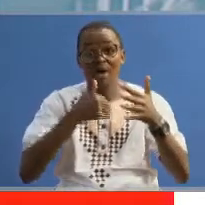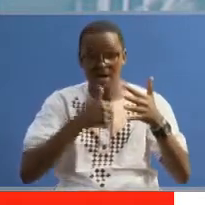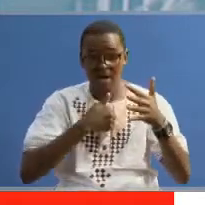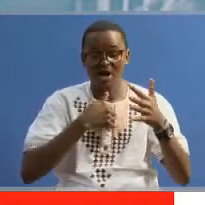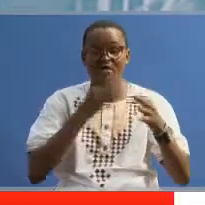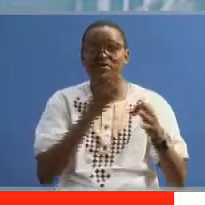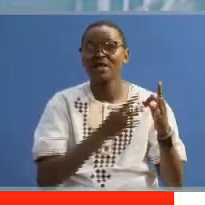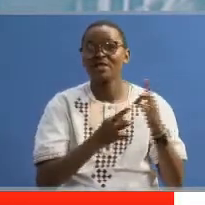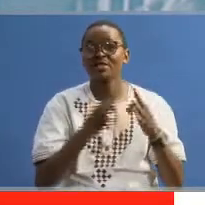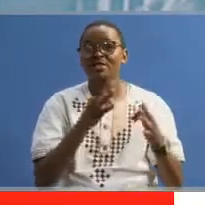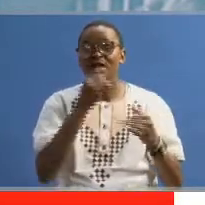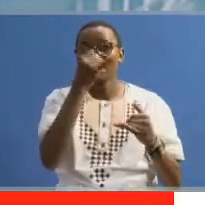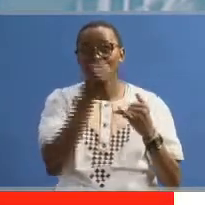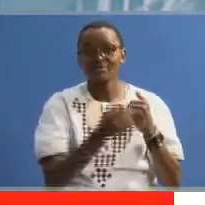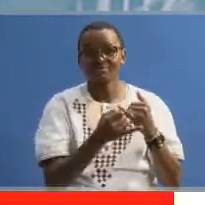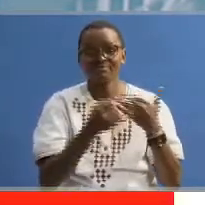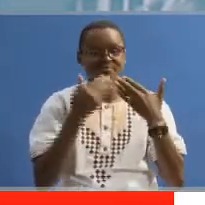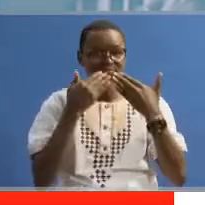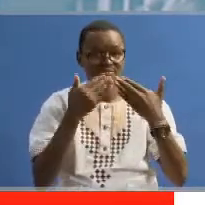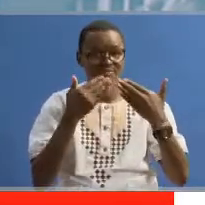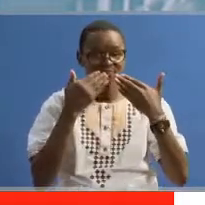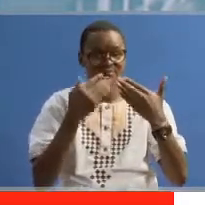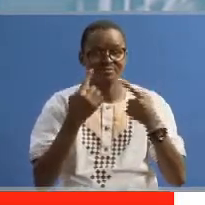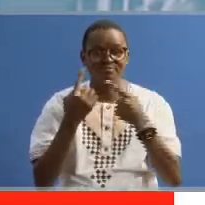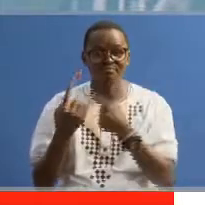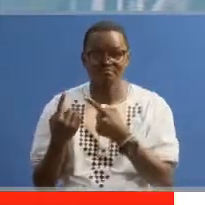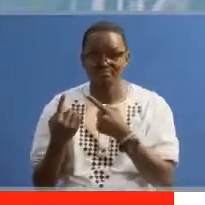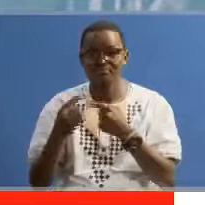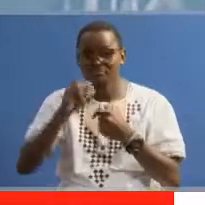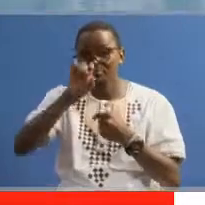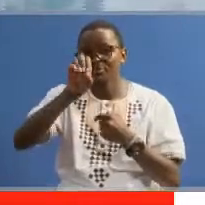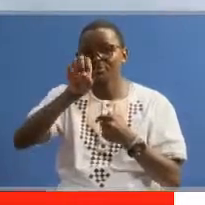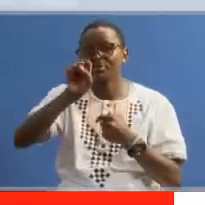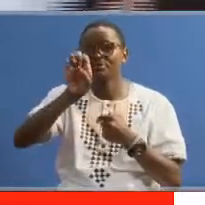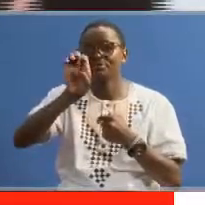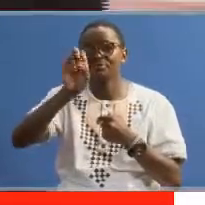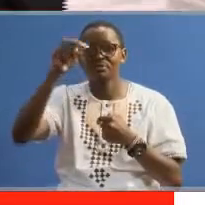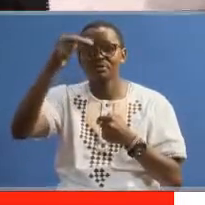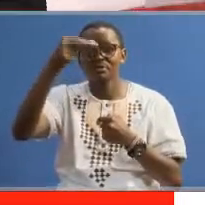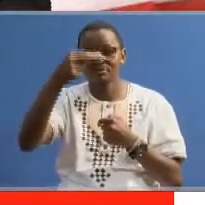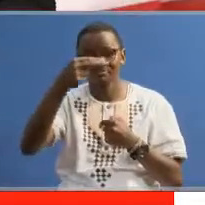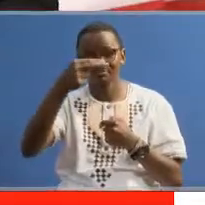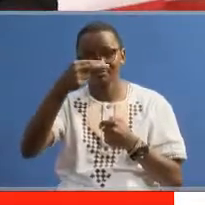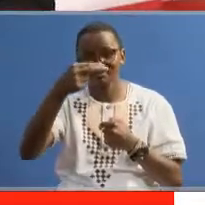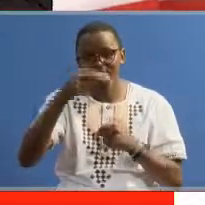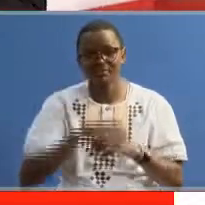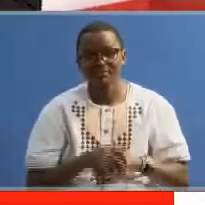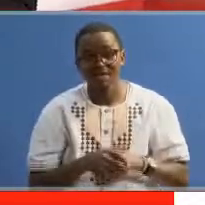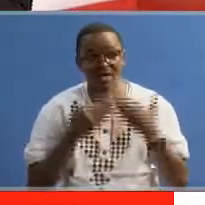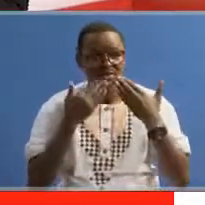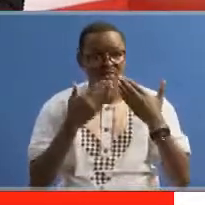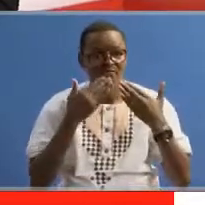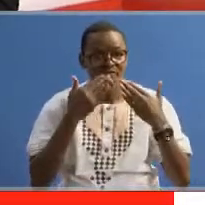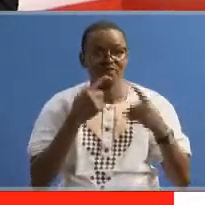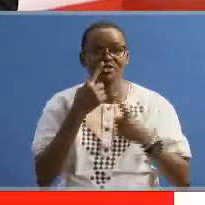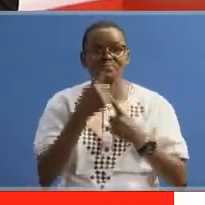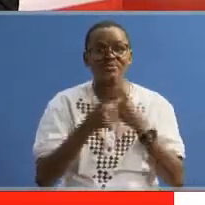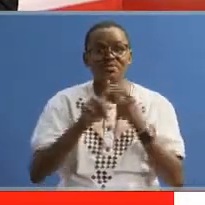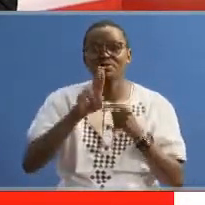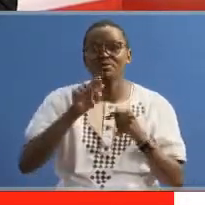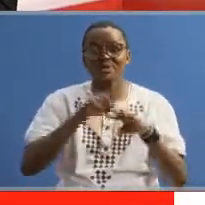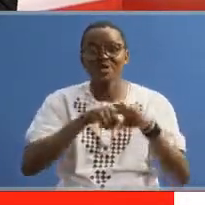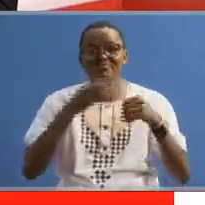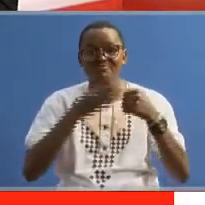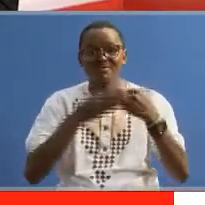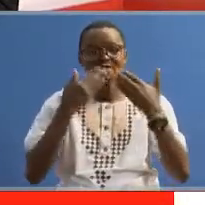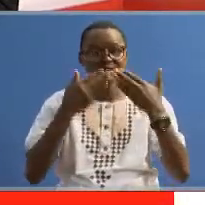justice at last. Yes. Thank you very much, Joseph Karaoke, International Justice Mission. Thank you so much for speaking to KUTV News at